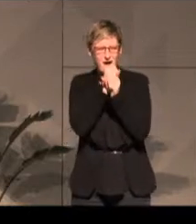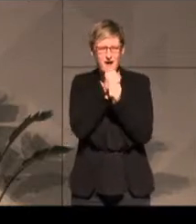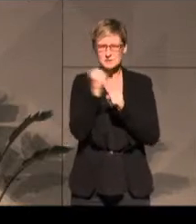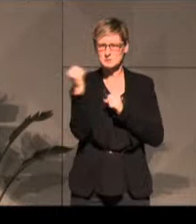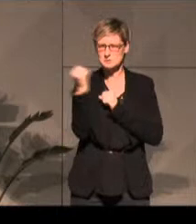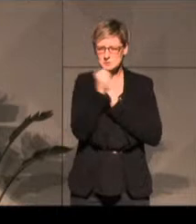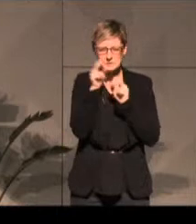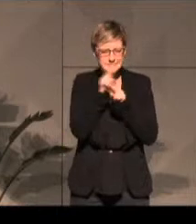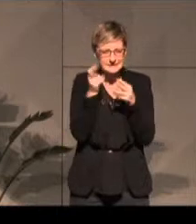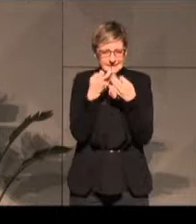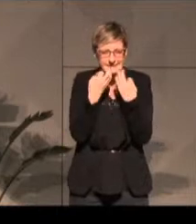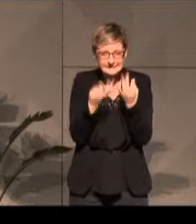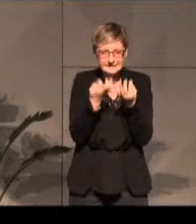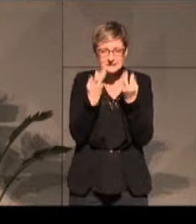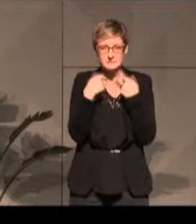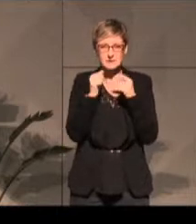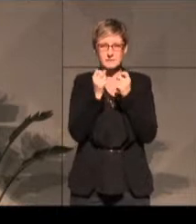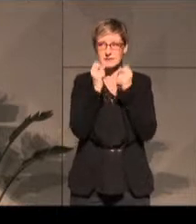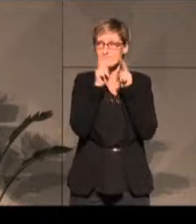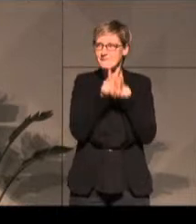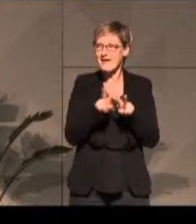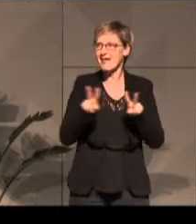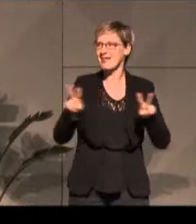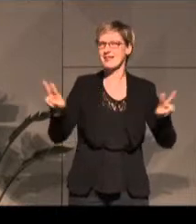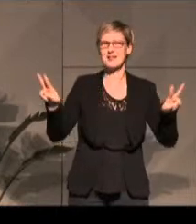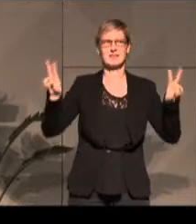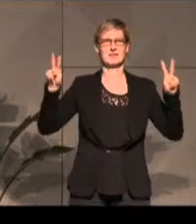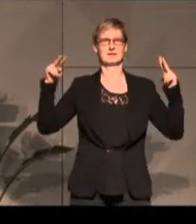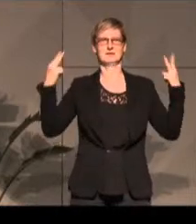you do in this impervious darkness of night,